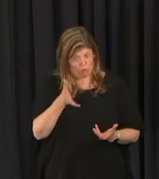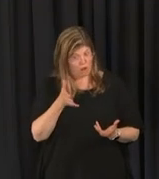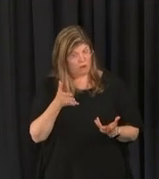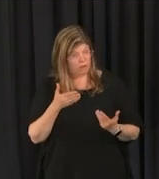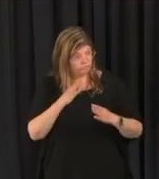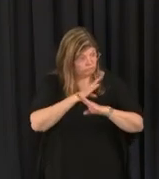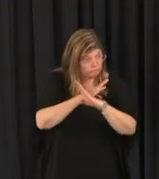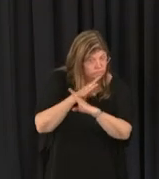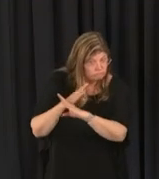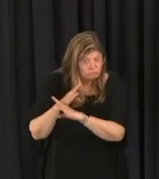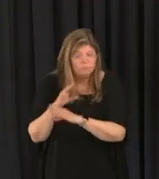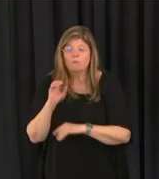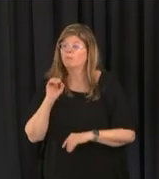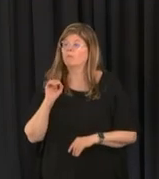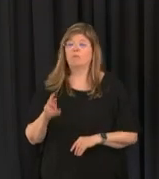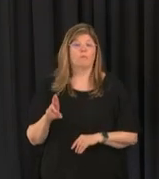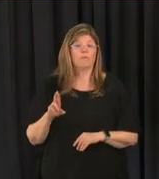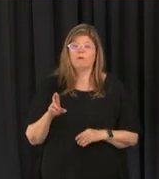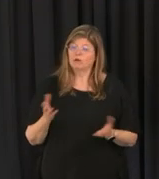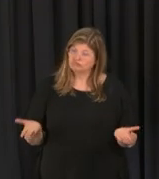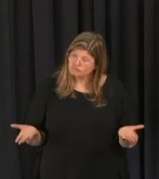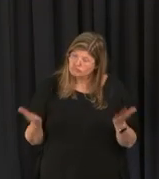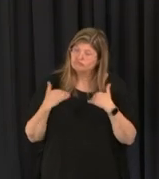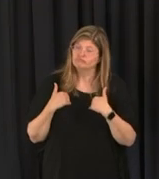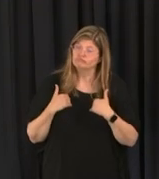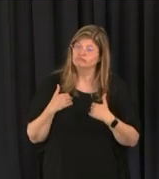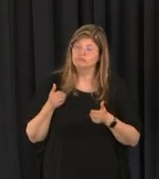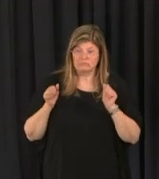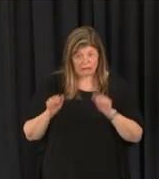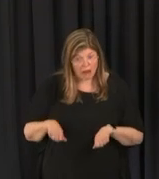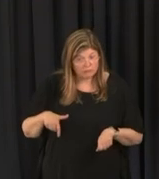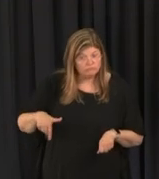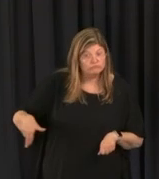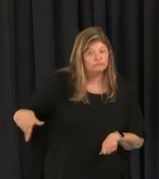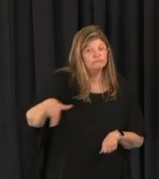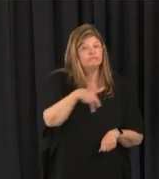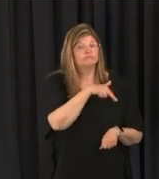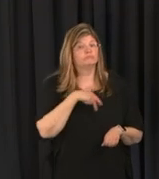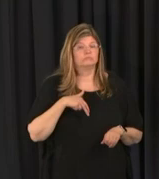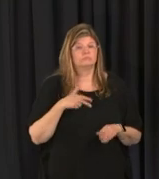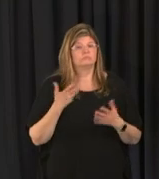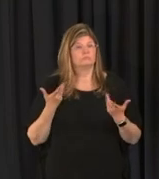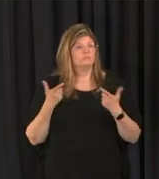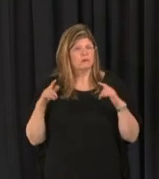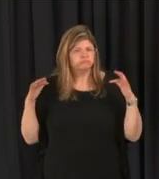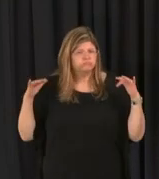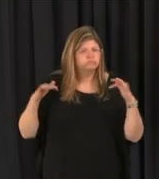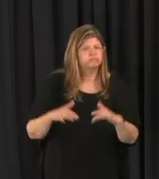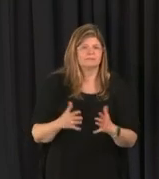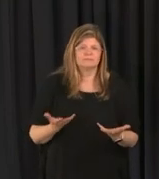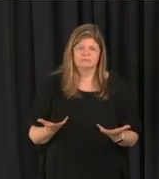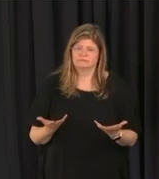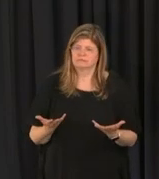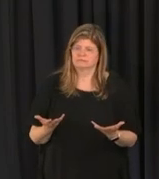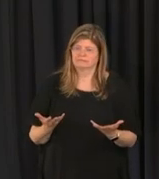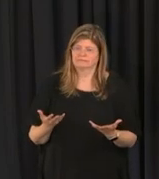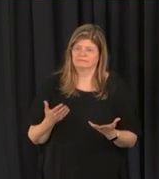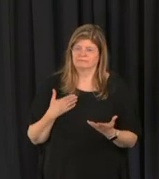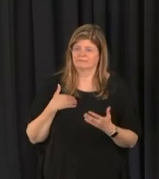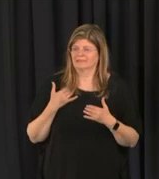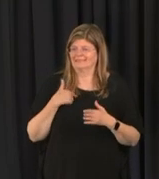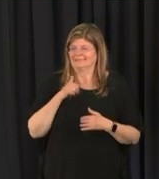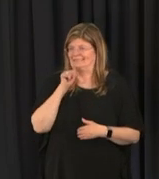any restrictions as far as people being able to go down and walk around the cherry blossoms, large crowds gathering down there? Yes, traffic? we do